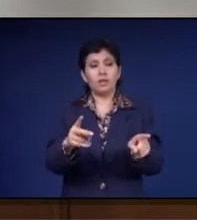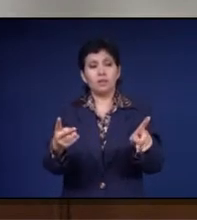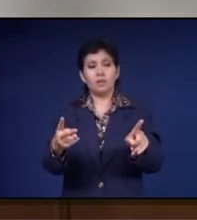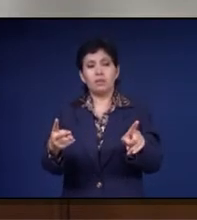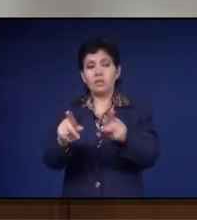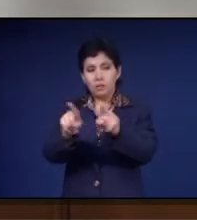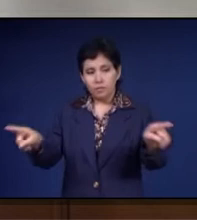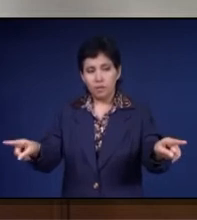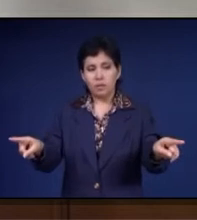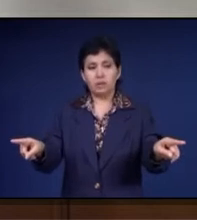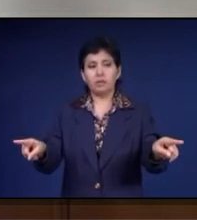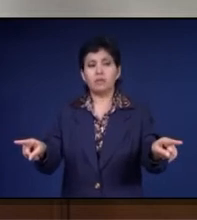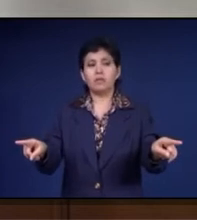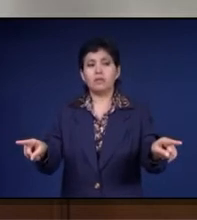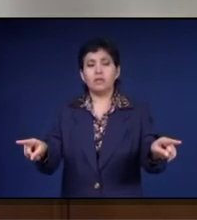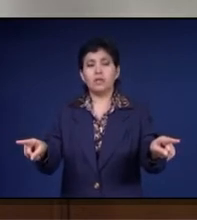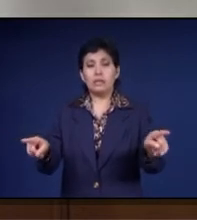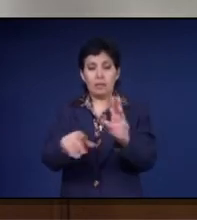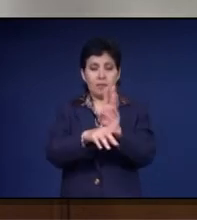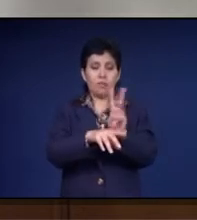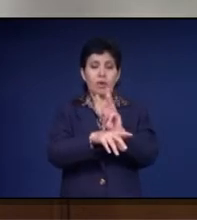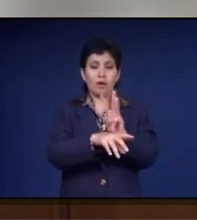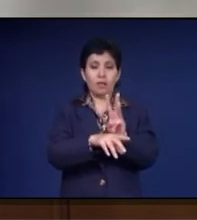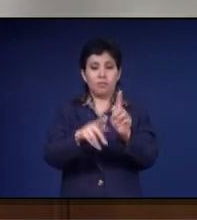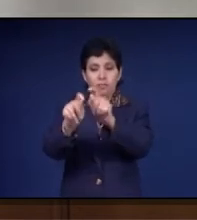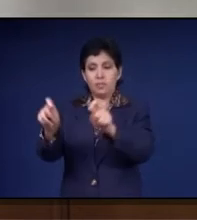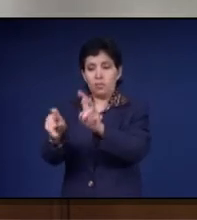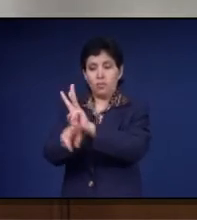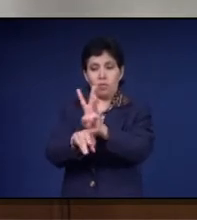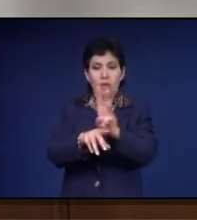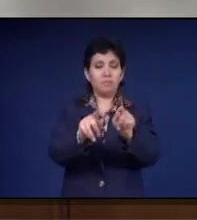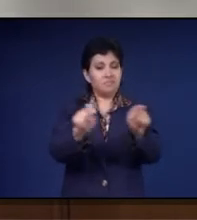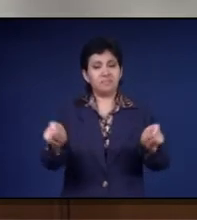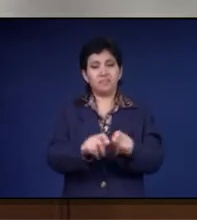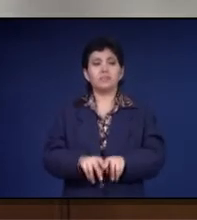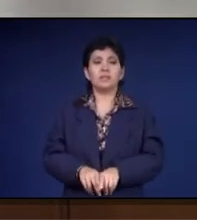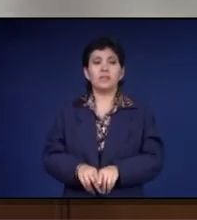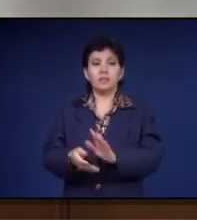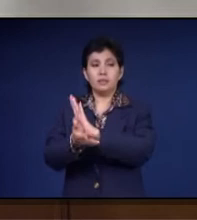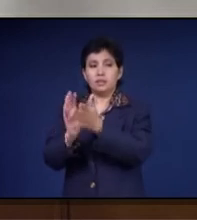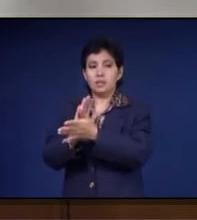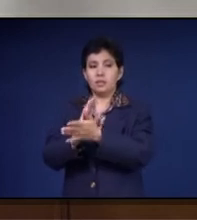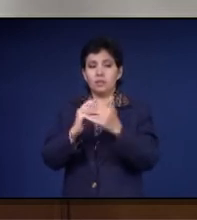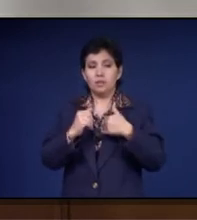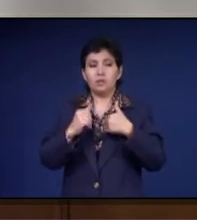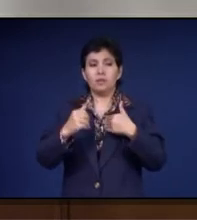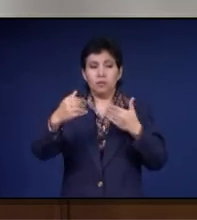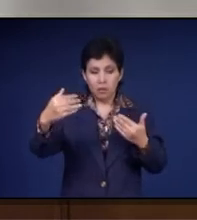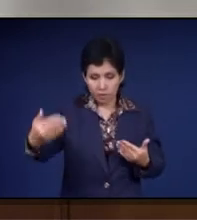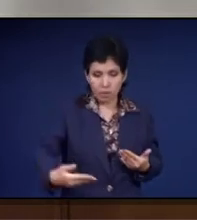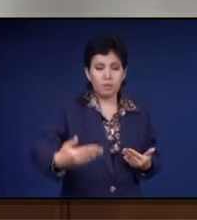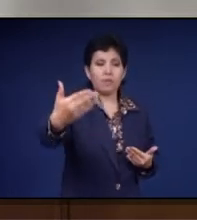them into different cinema. So different methods, of course, you always invite